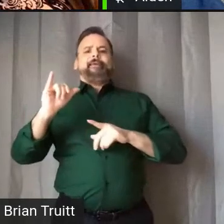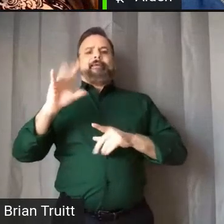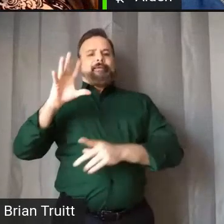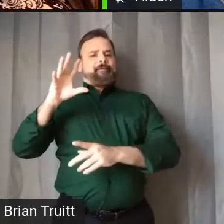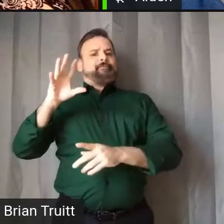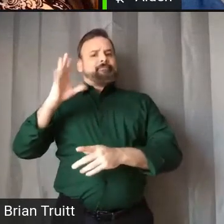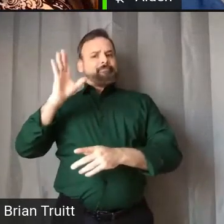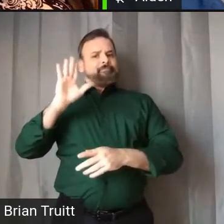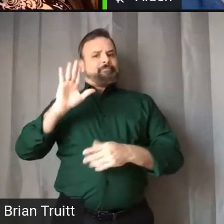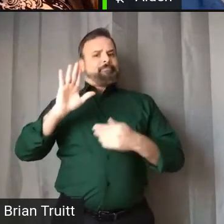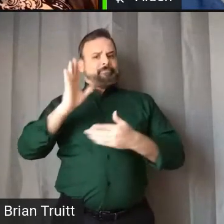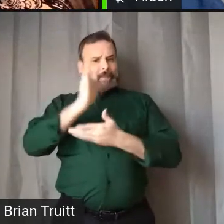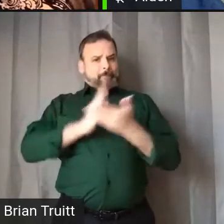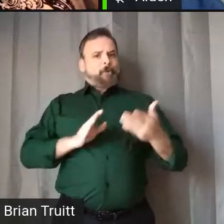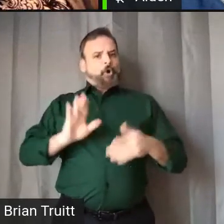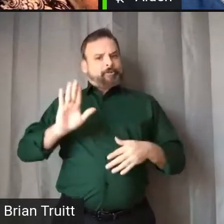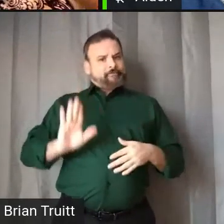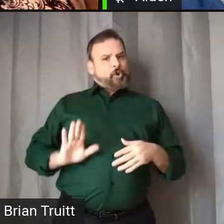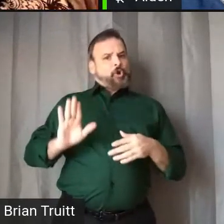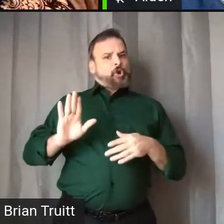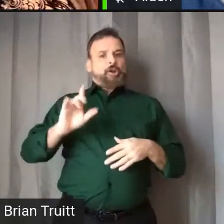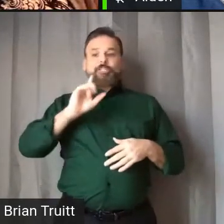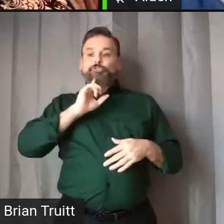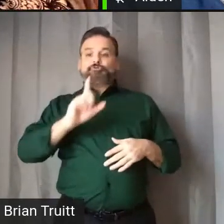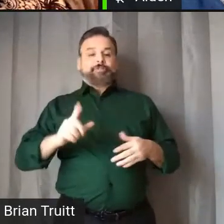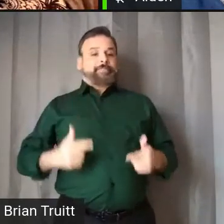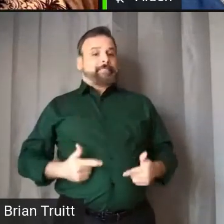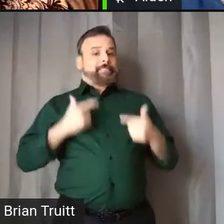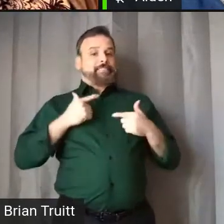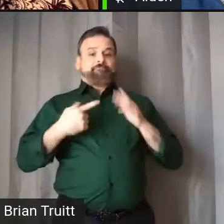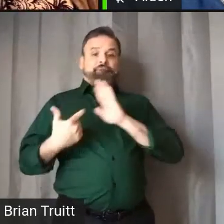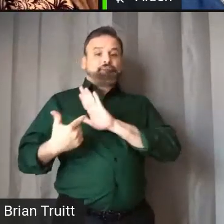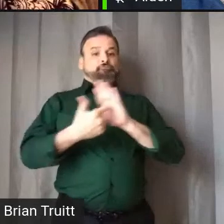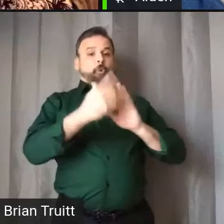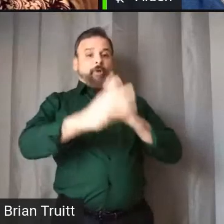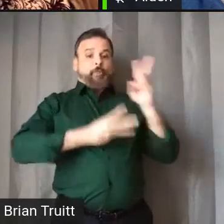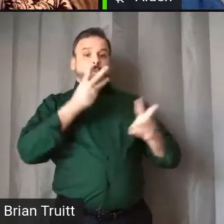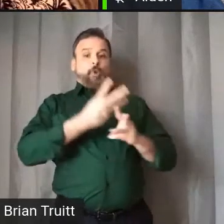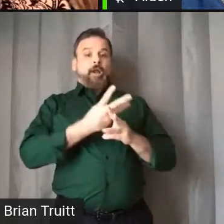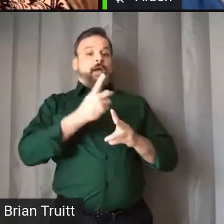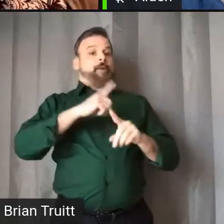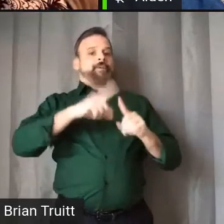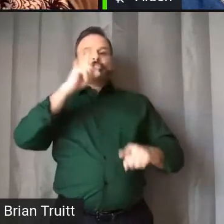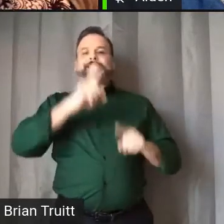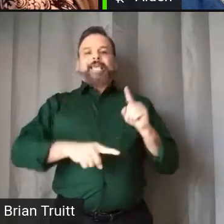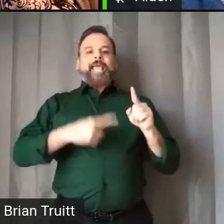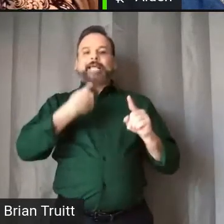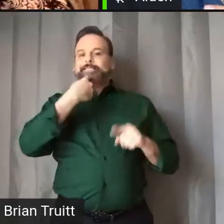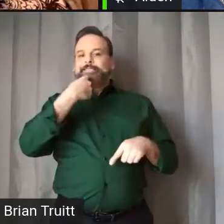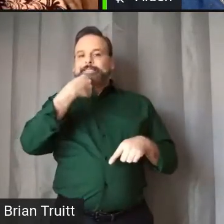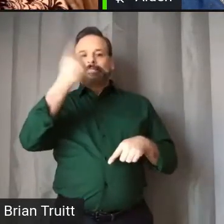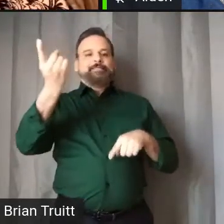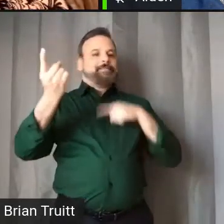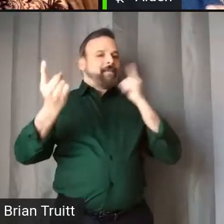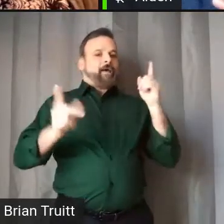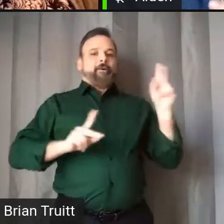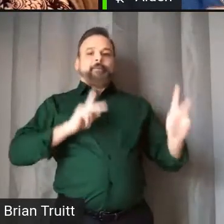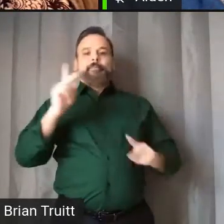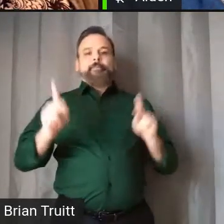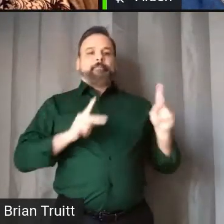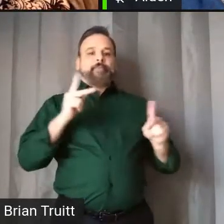very, you know, she's really living in that and sharing that with the world, but she can't tell anybody about